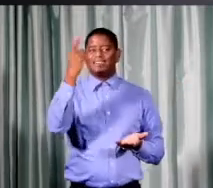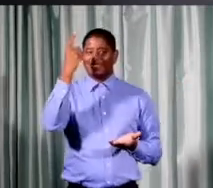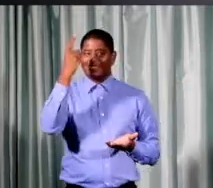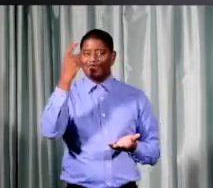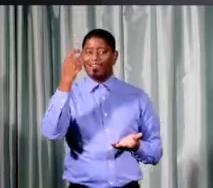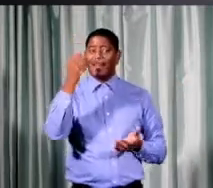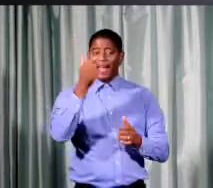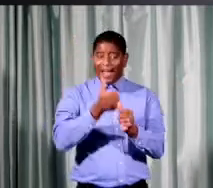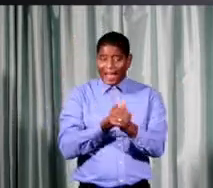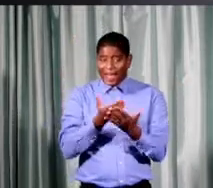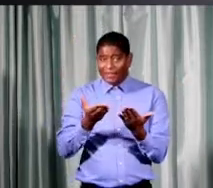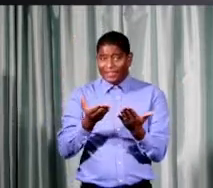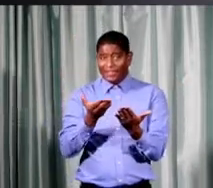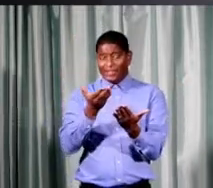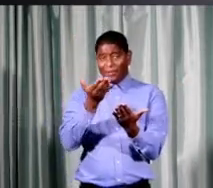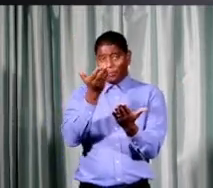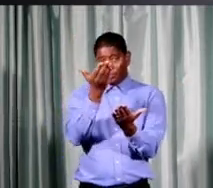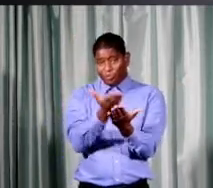accounting transaction.